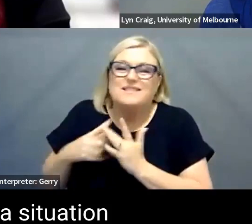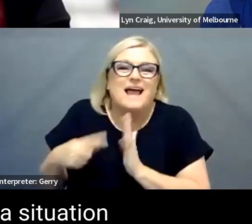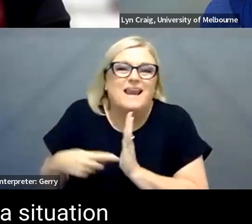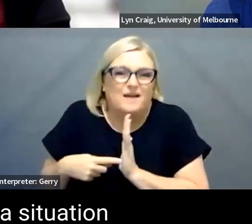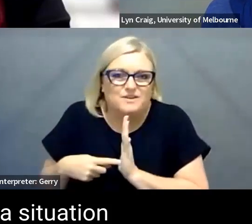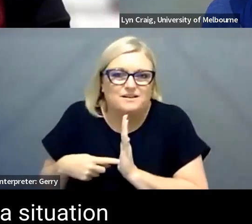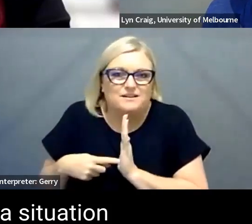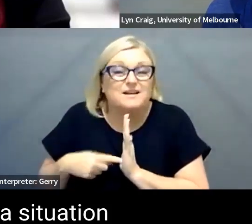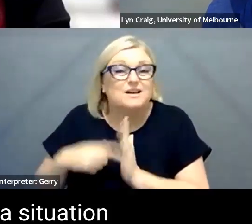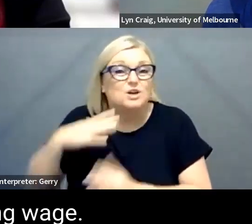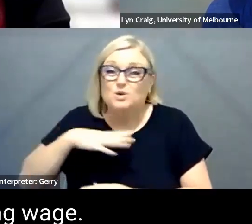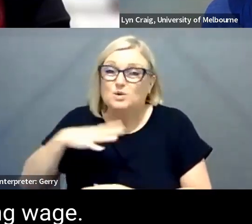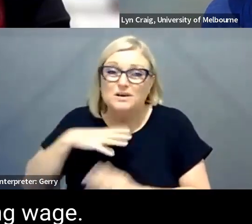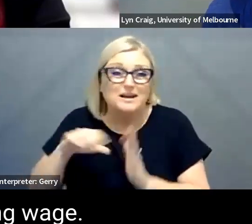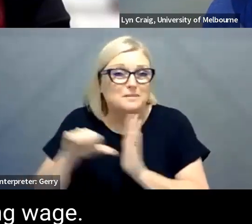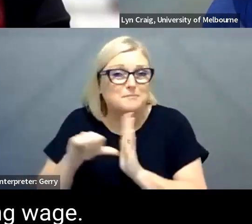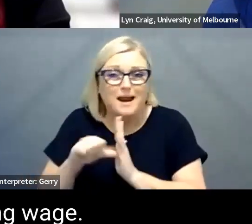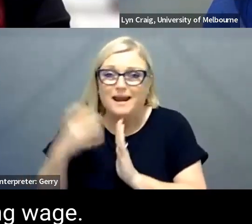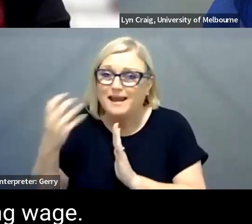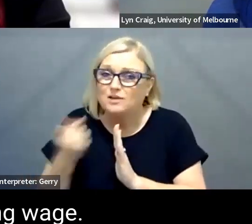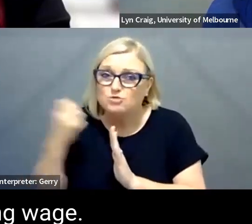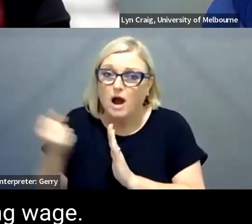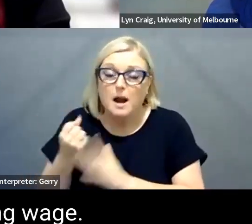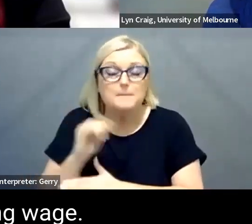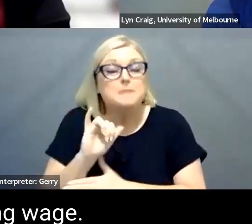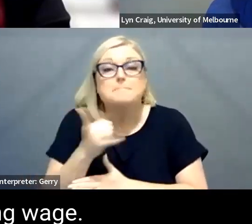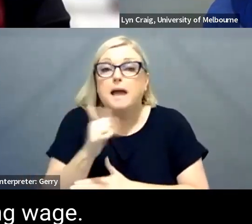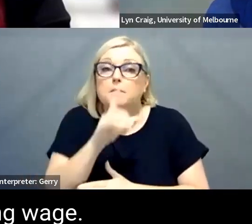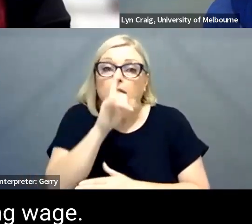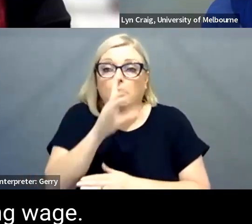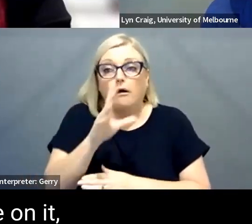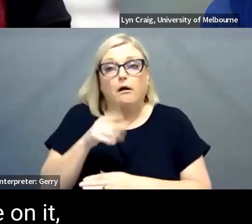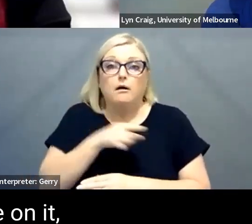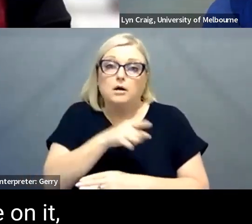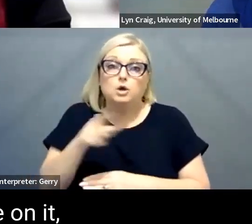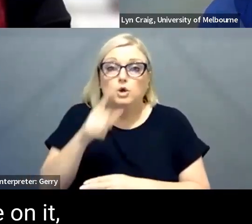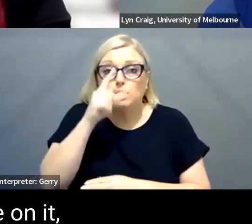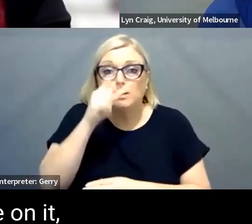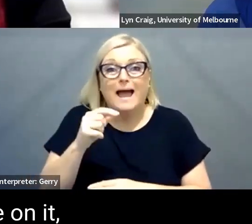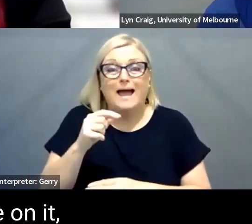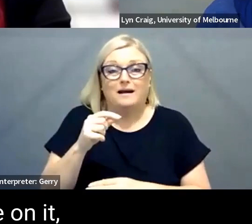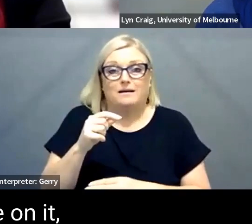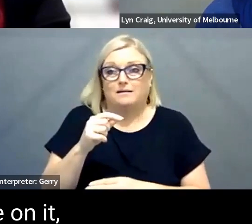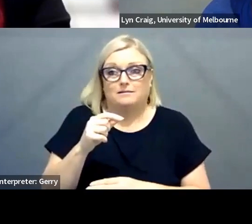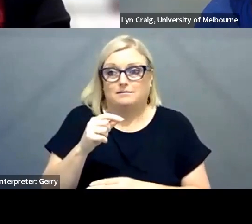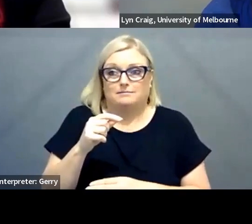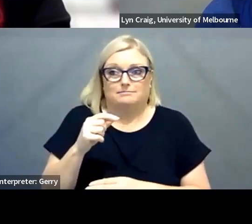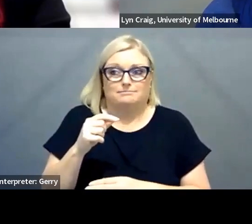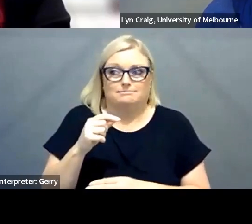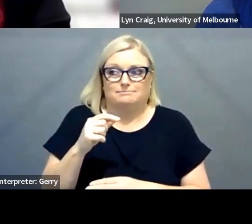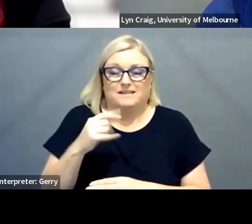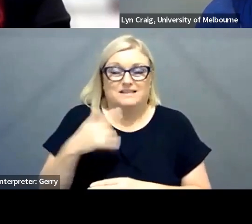you're in a situation where you can manage without a living wage, because I don't know, you can live on it, but you can't now.